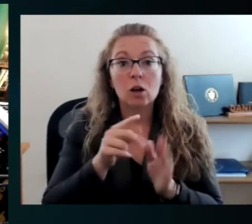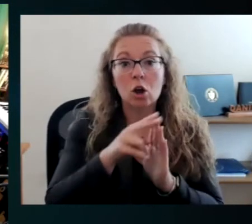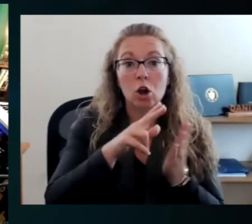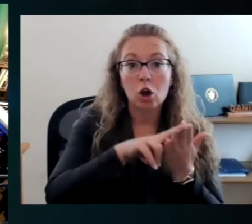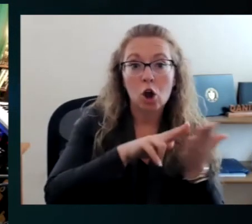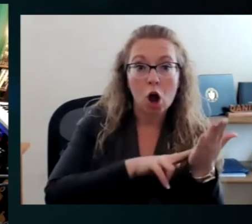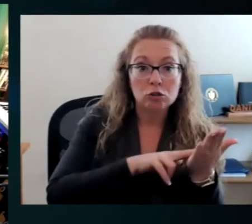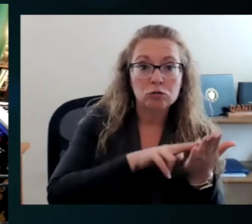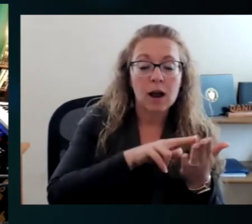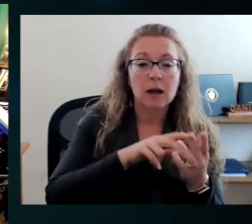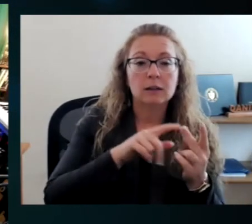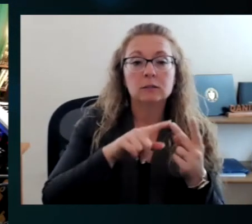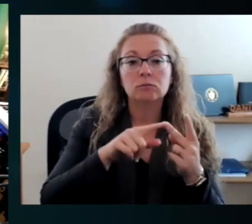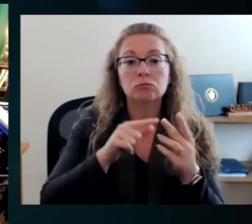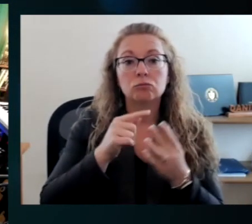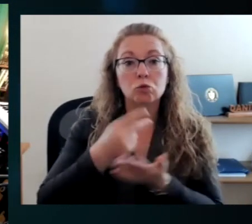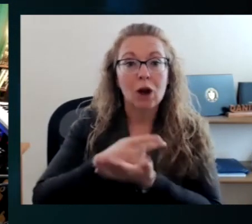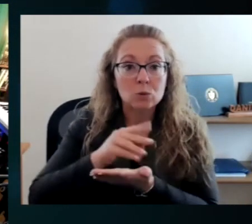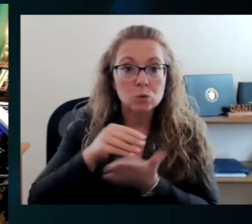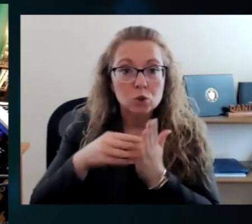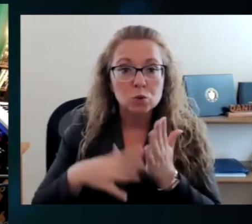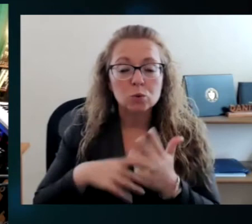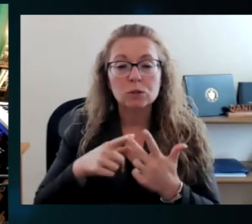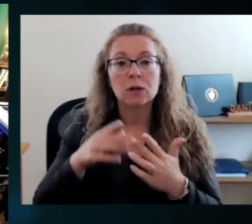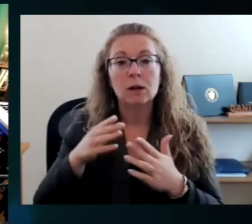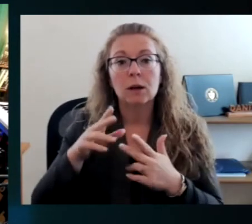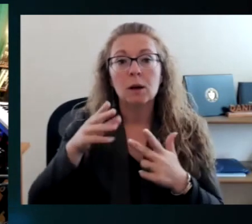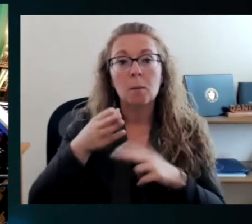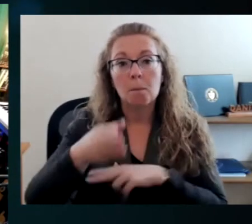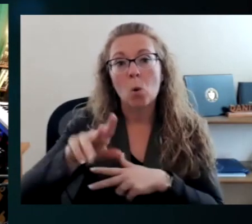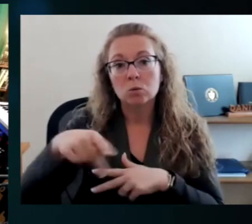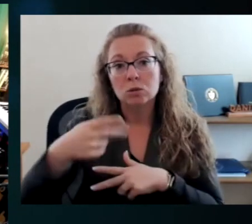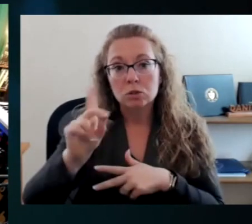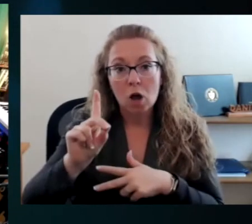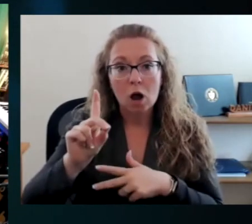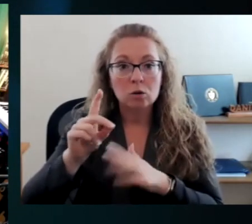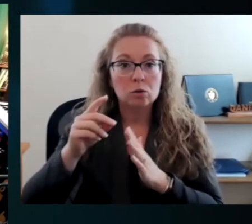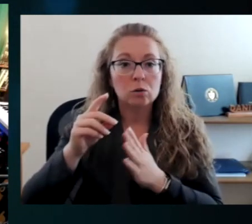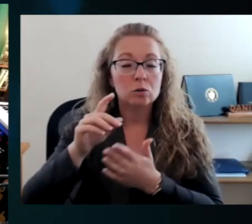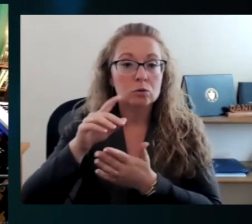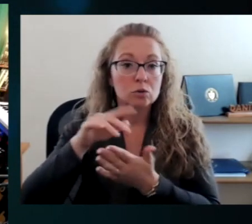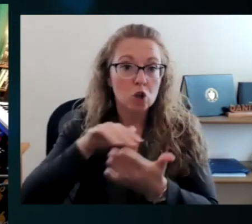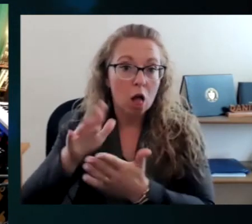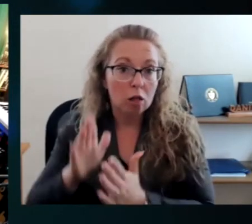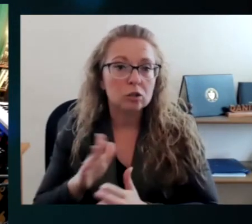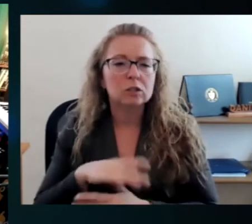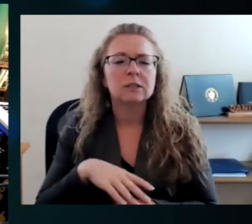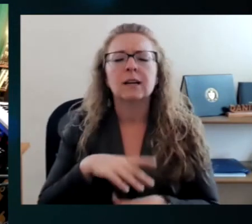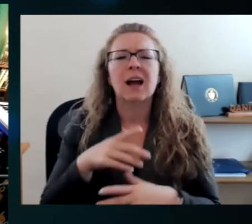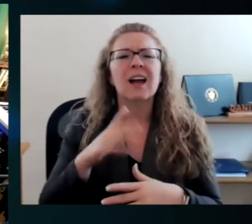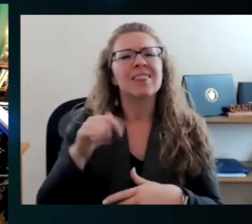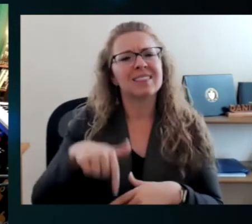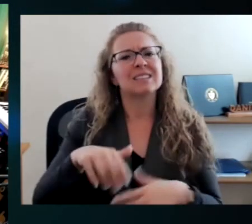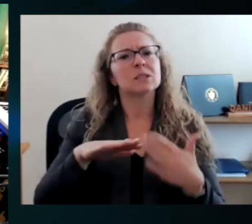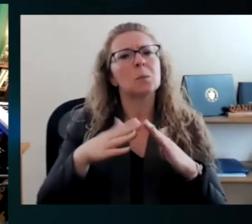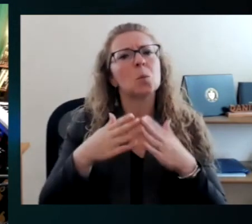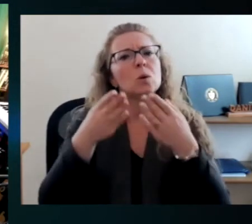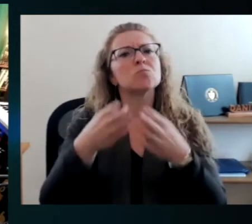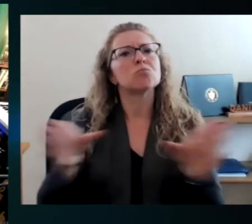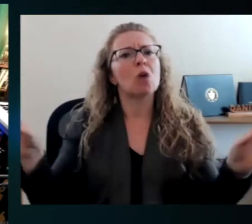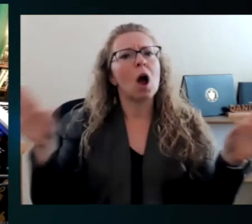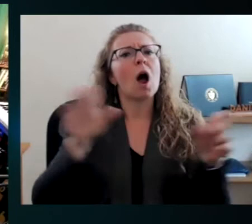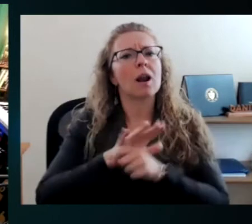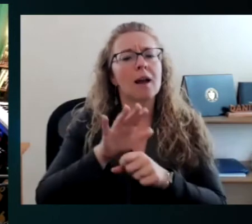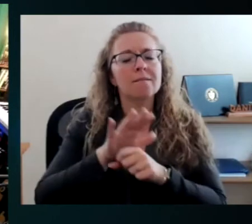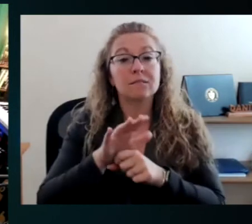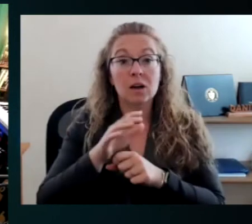scholars. This is like our community is broad enough that we have people that are